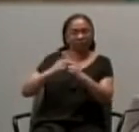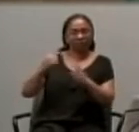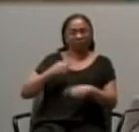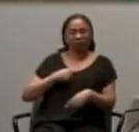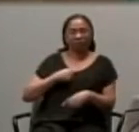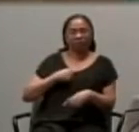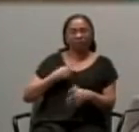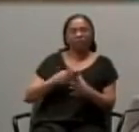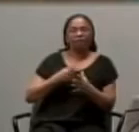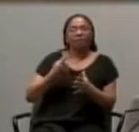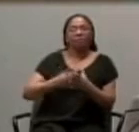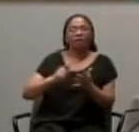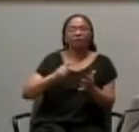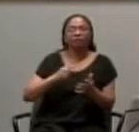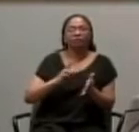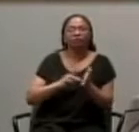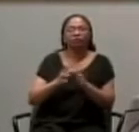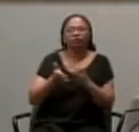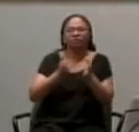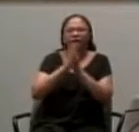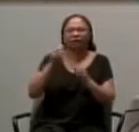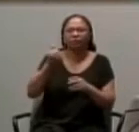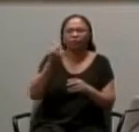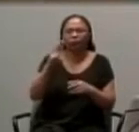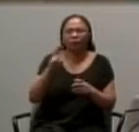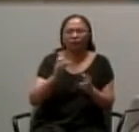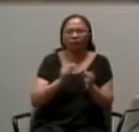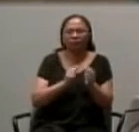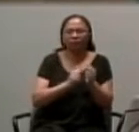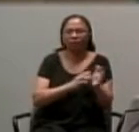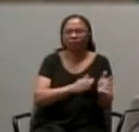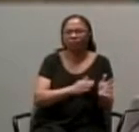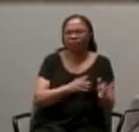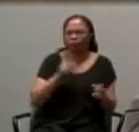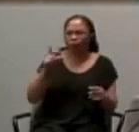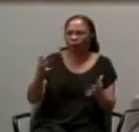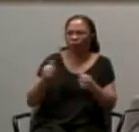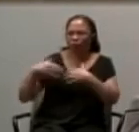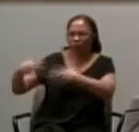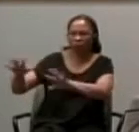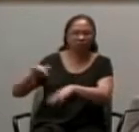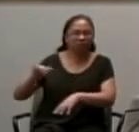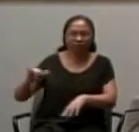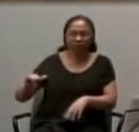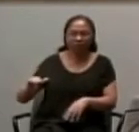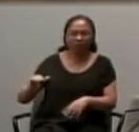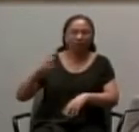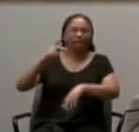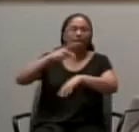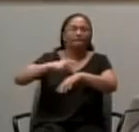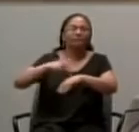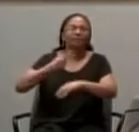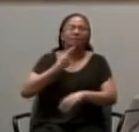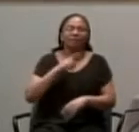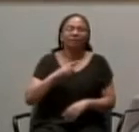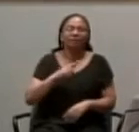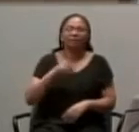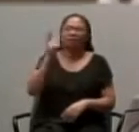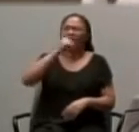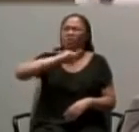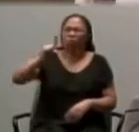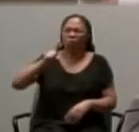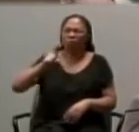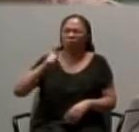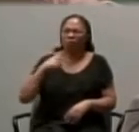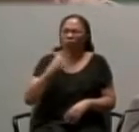apostles, and says, what about you? Do you want to go away too? Simon Peter answered, Lord, who